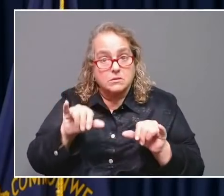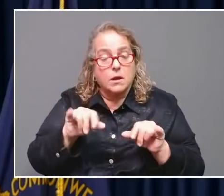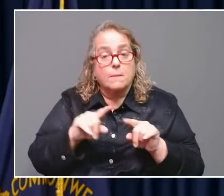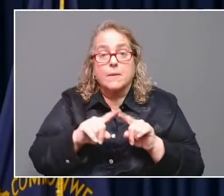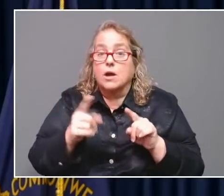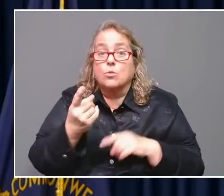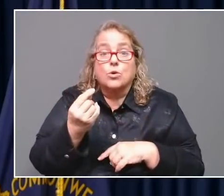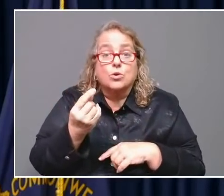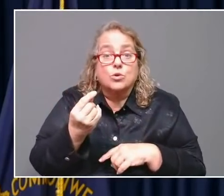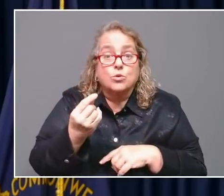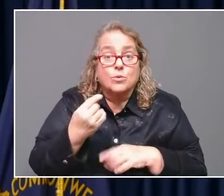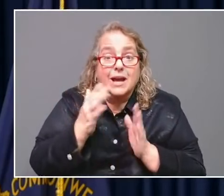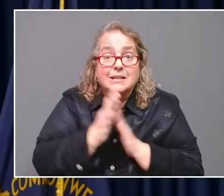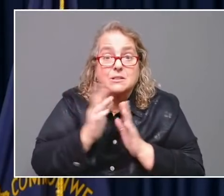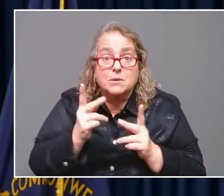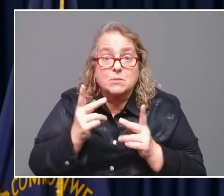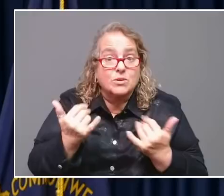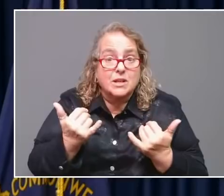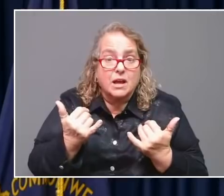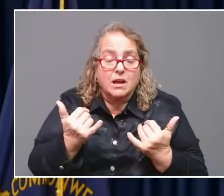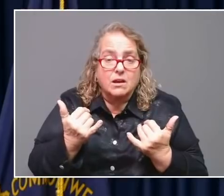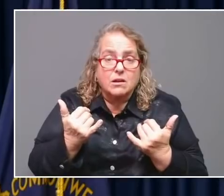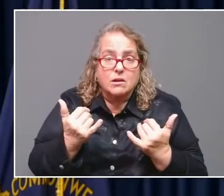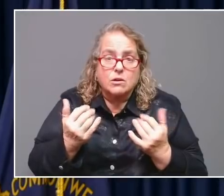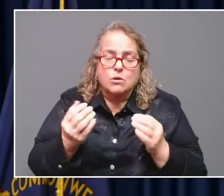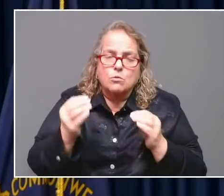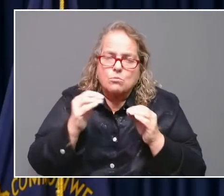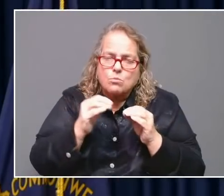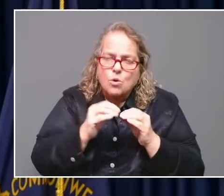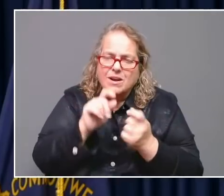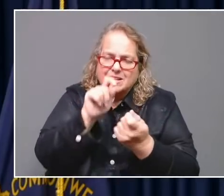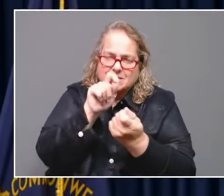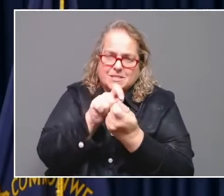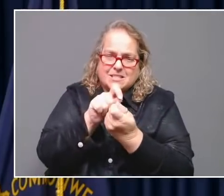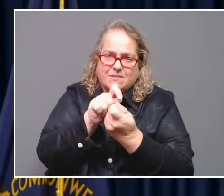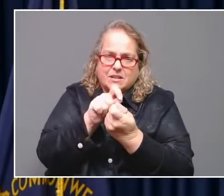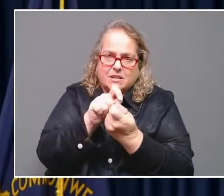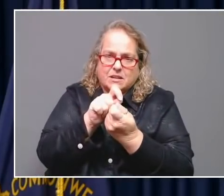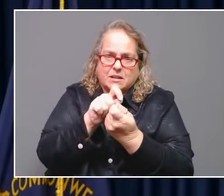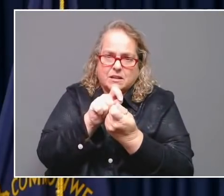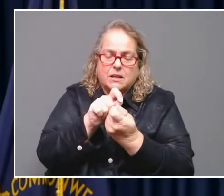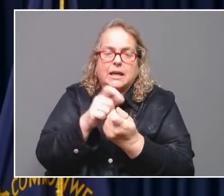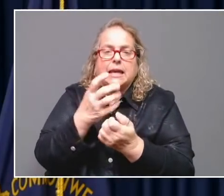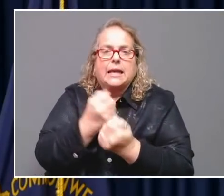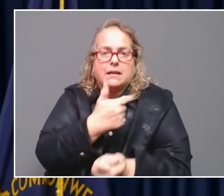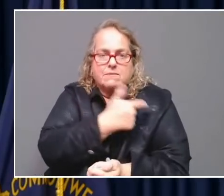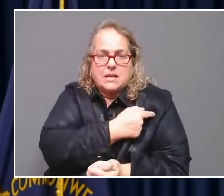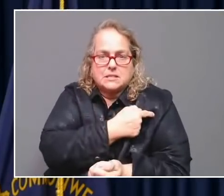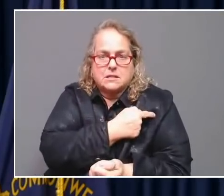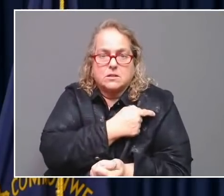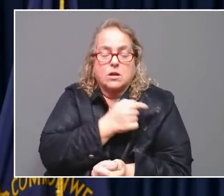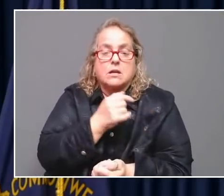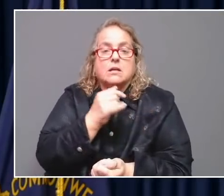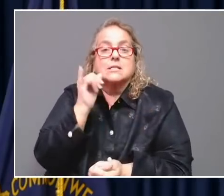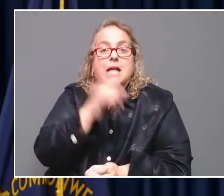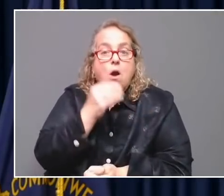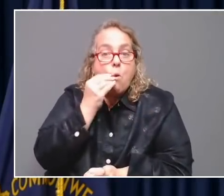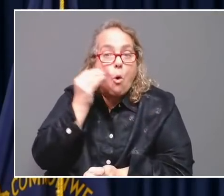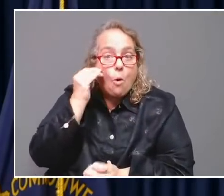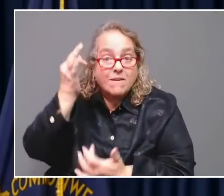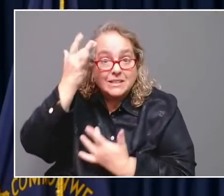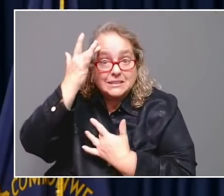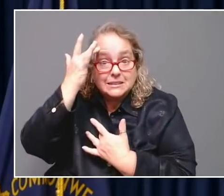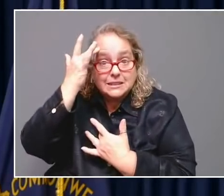now are much, much more tailored. Get vaccinated, stay home if you're sick, get tested if you think you have COVID, and